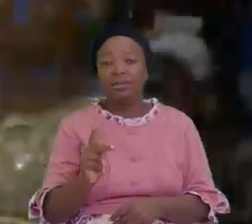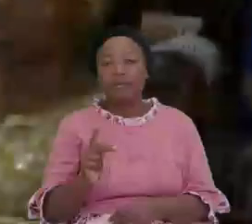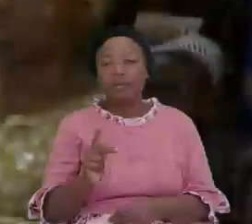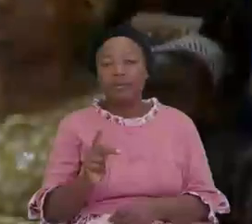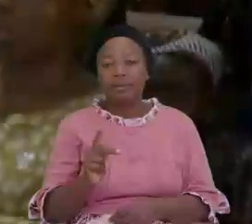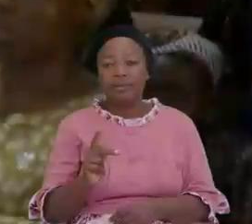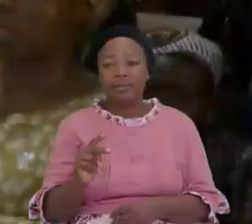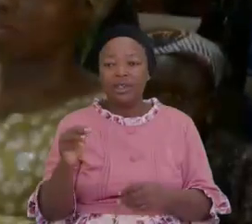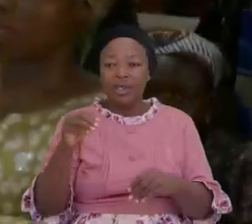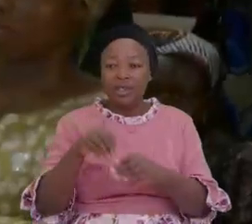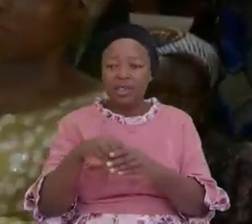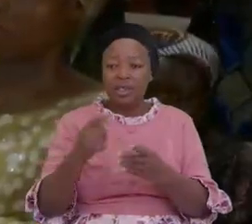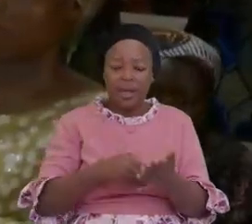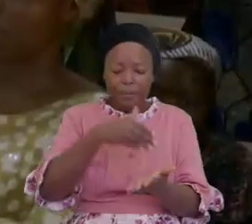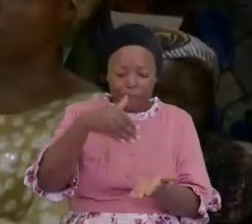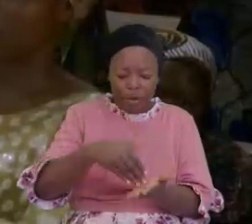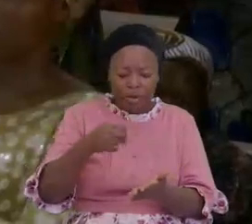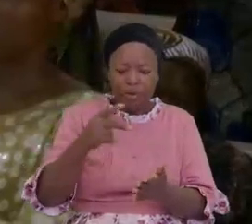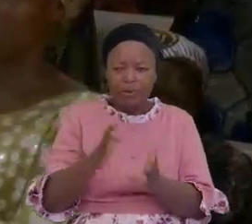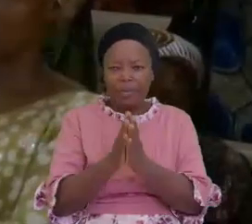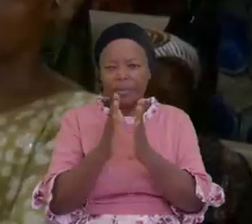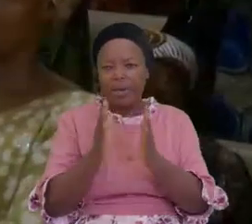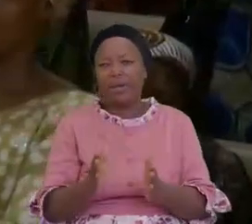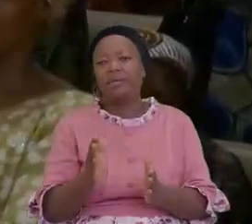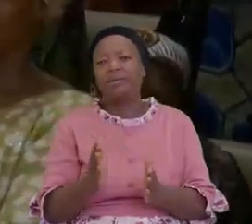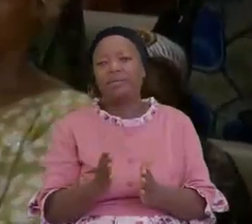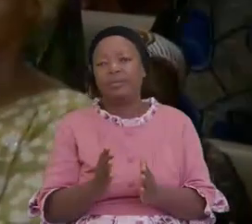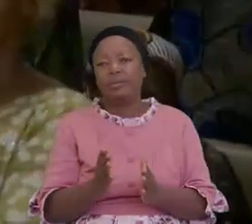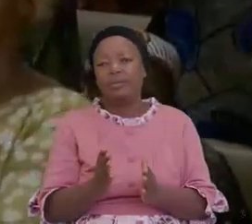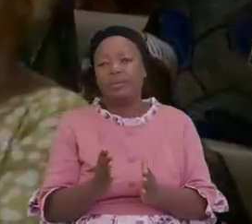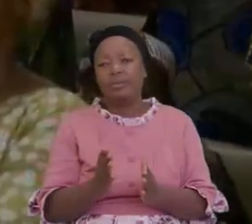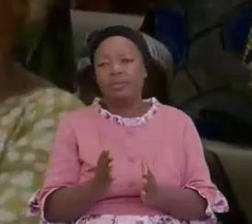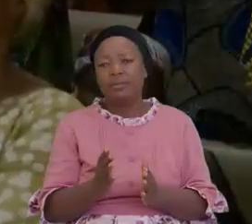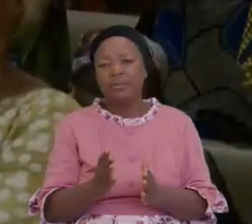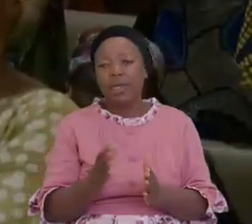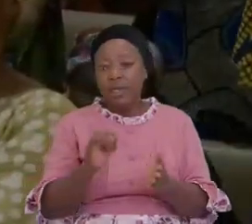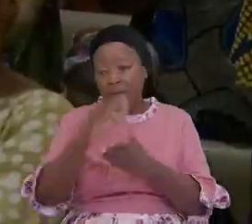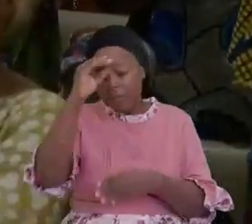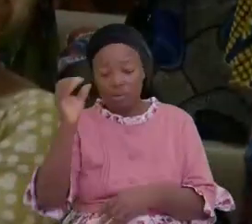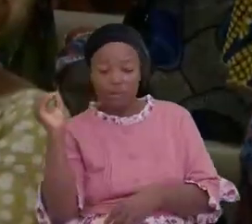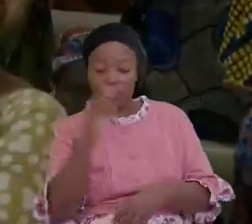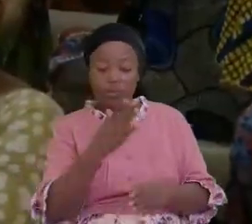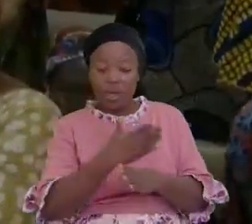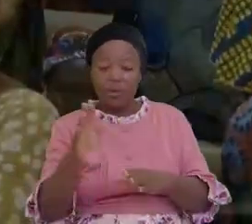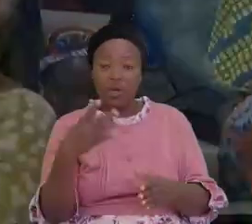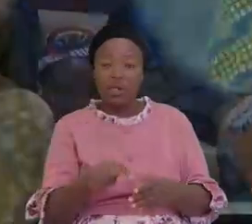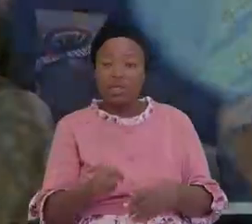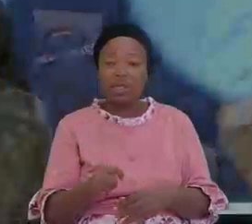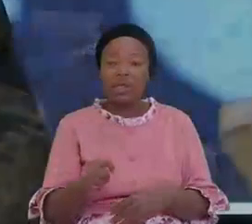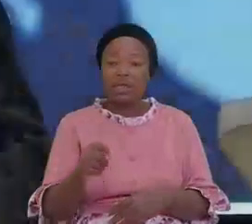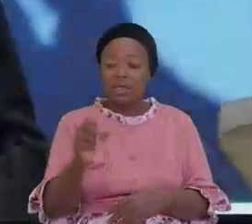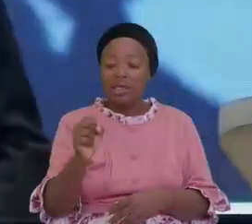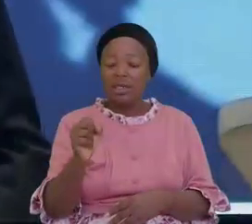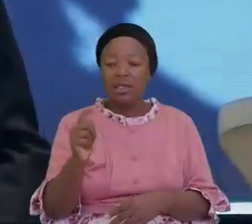In the middle of the prayer, he threw away the stick. God created